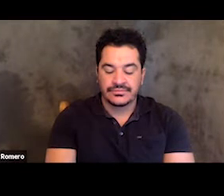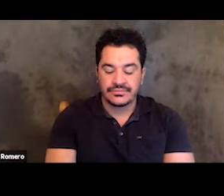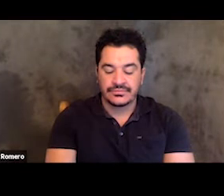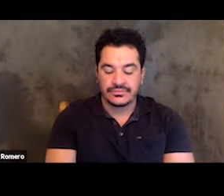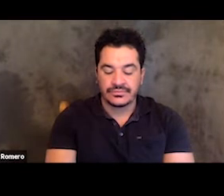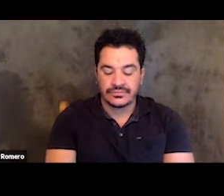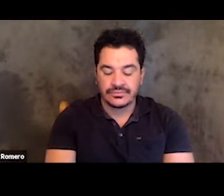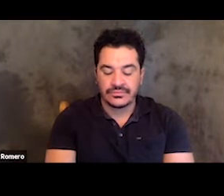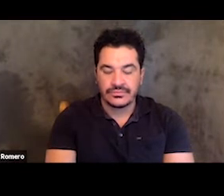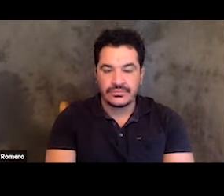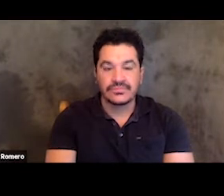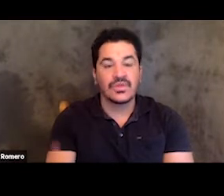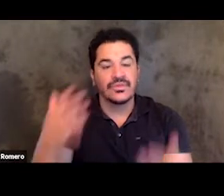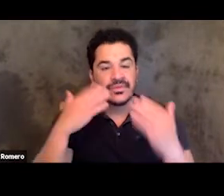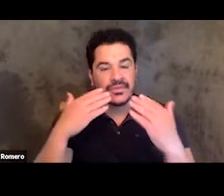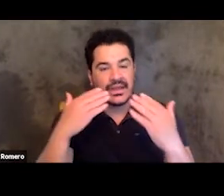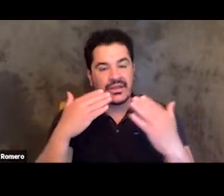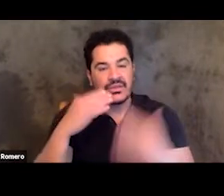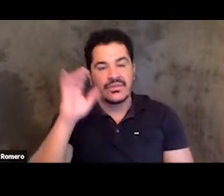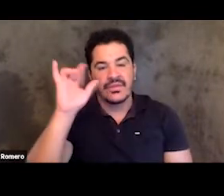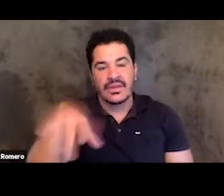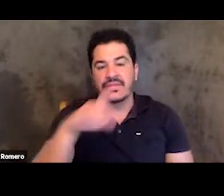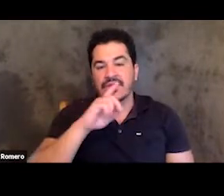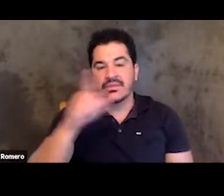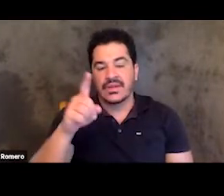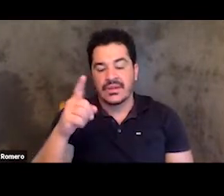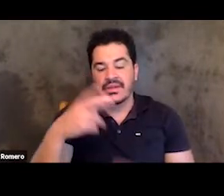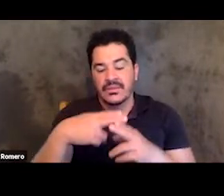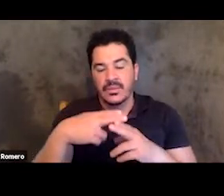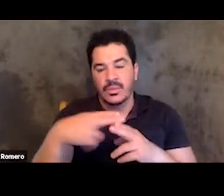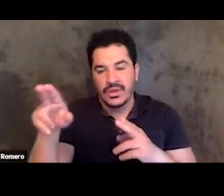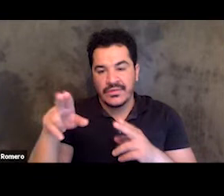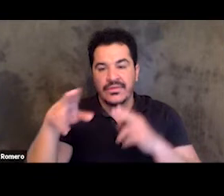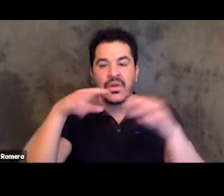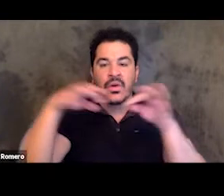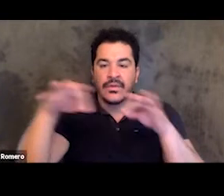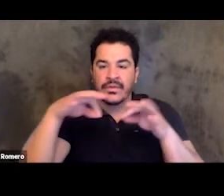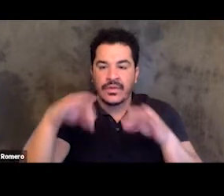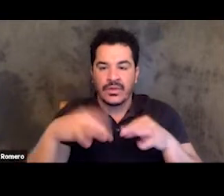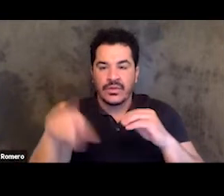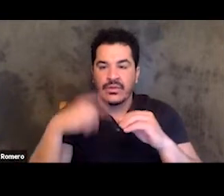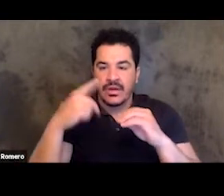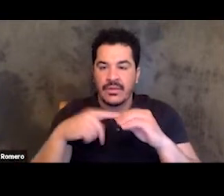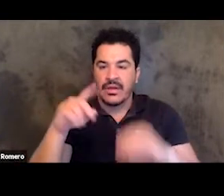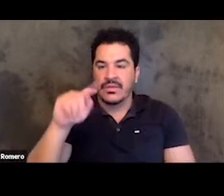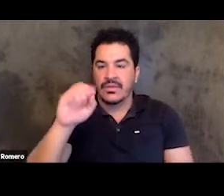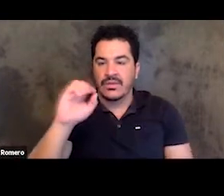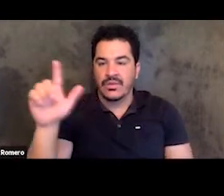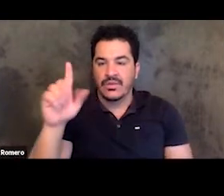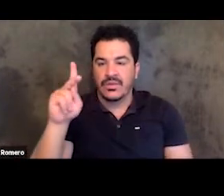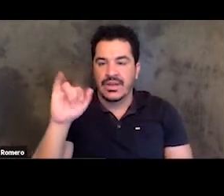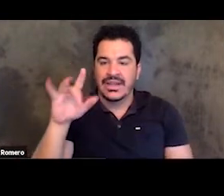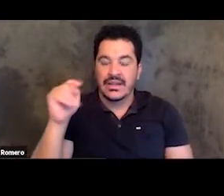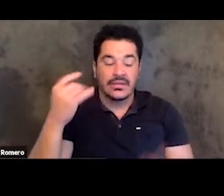So thank you. That was a really brief overview of the toolkit components. I'm going to hand it back